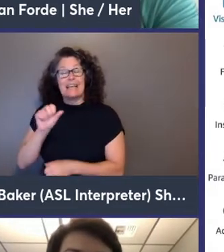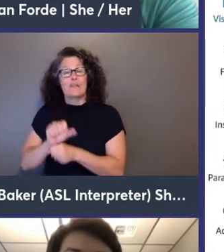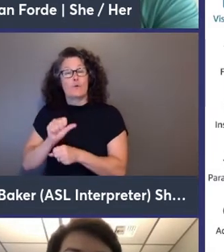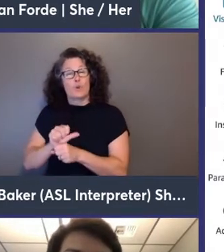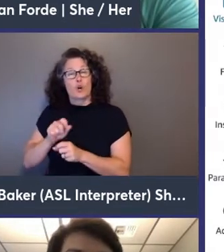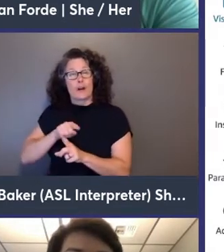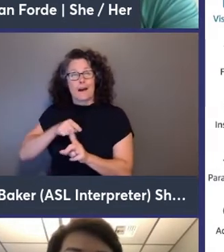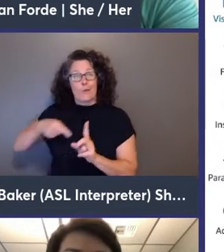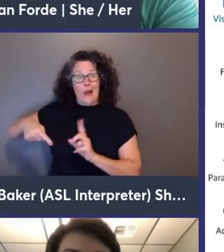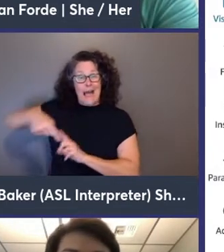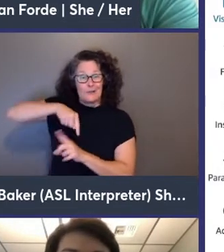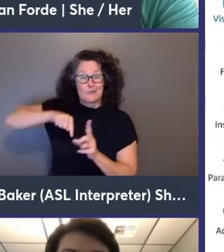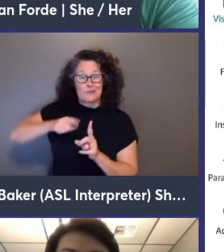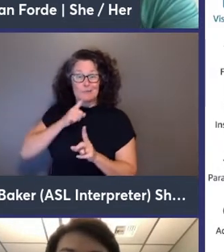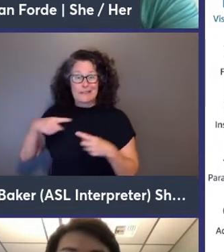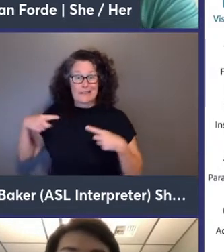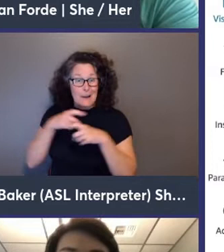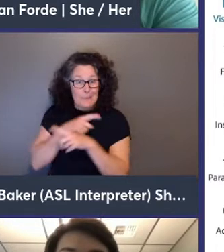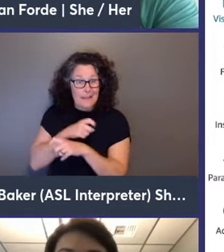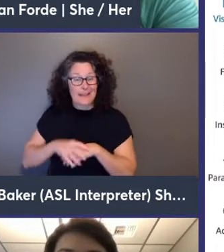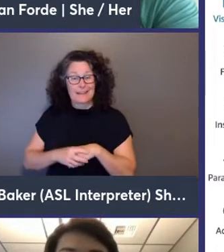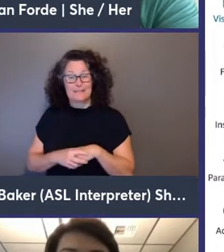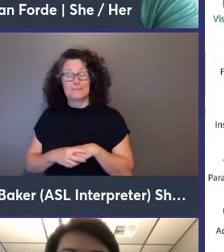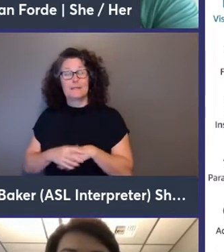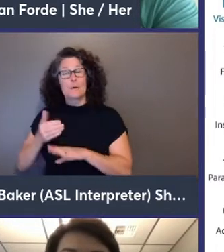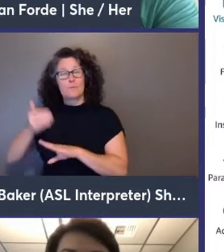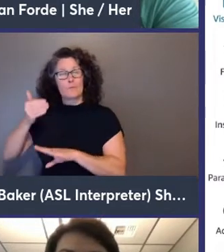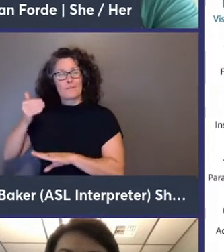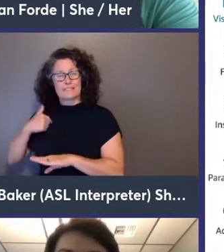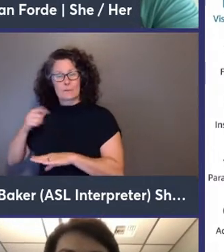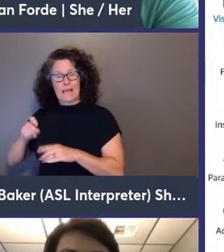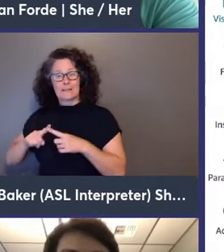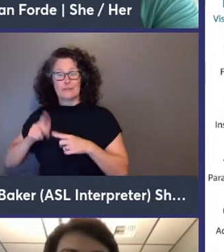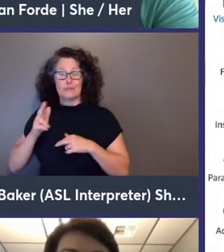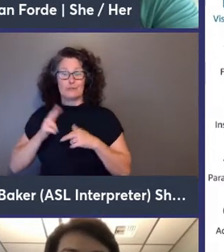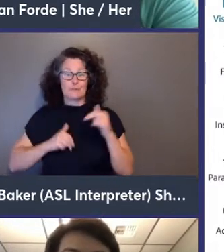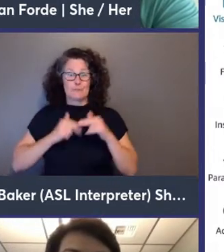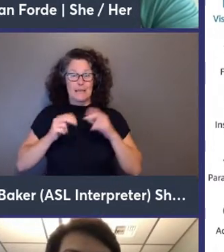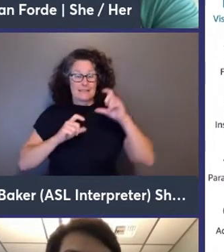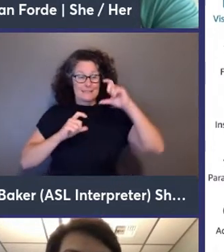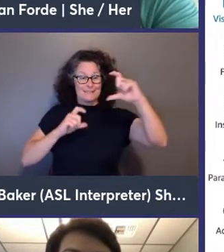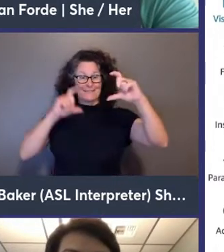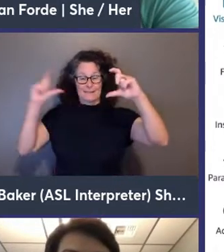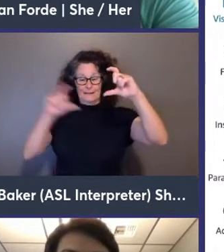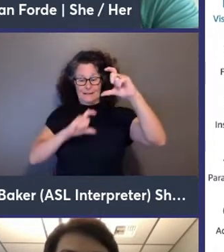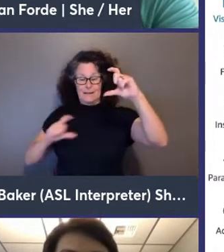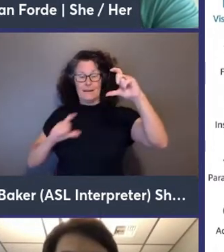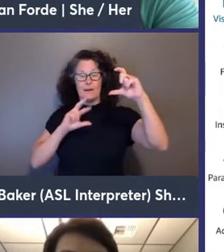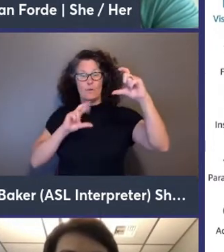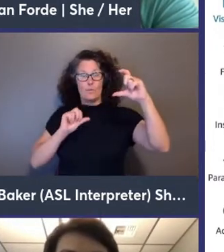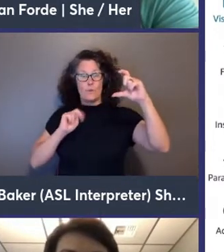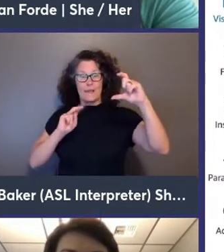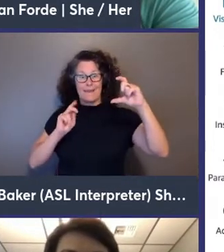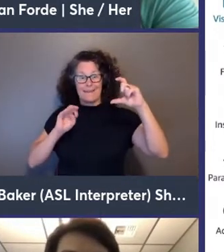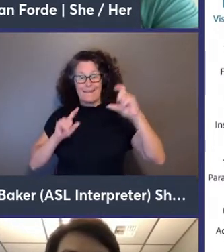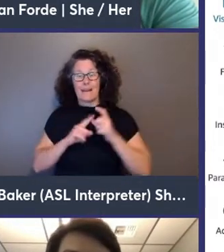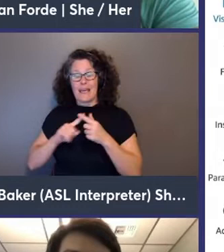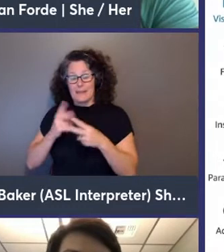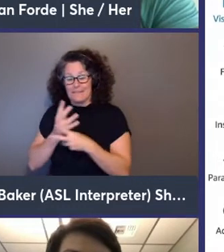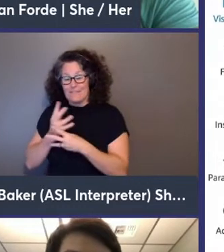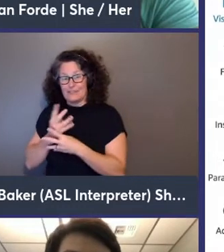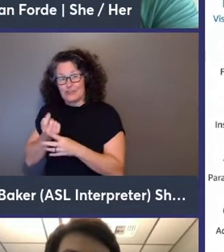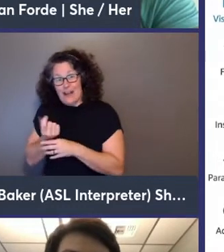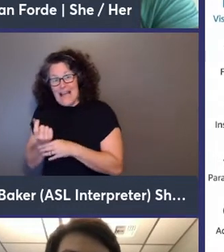very complicated. Previously, we have to build rankings based on the customers, then filter out